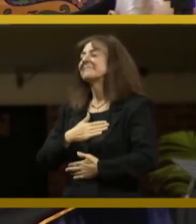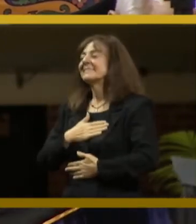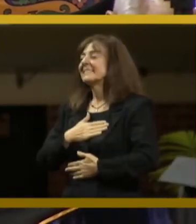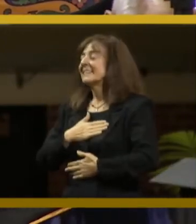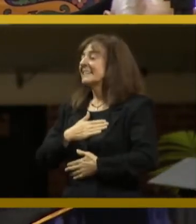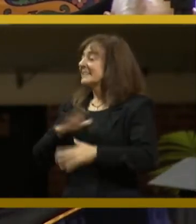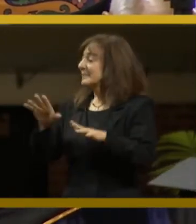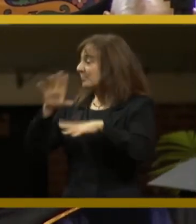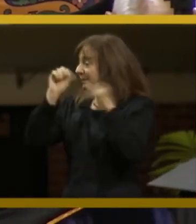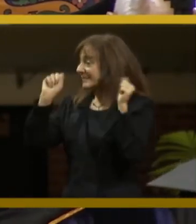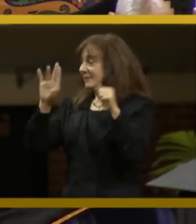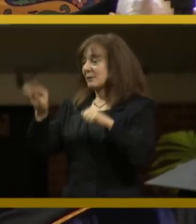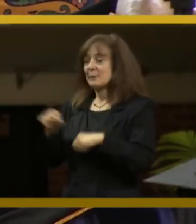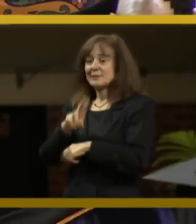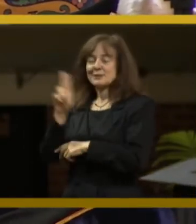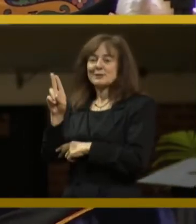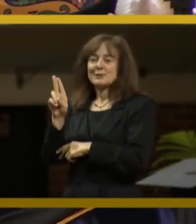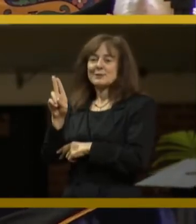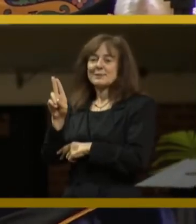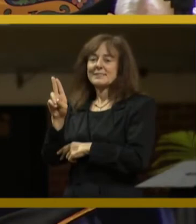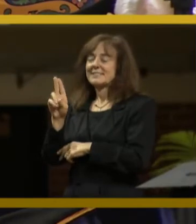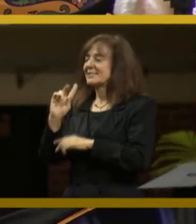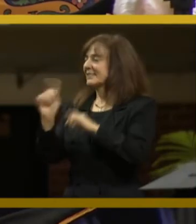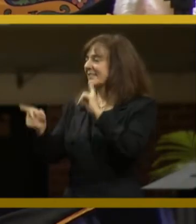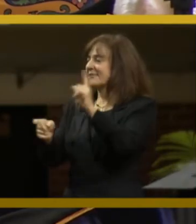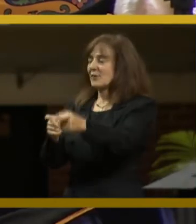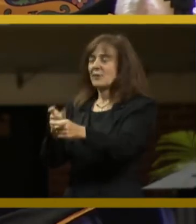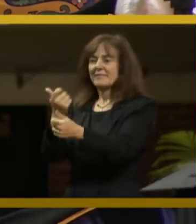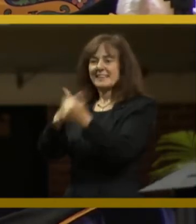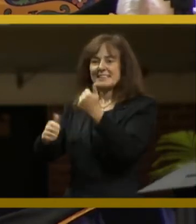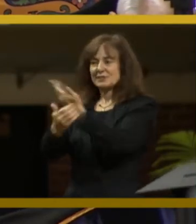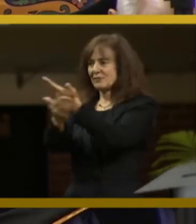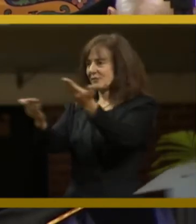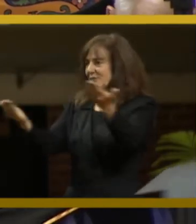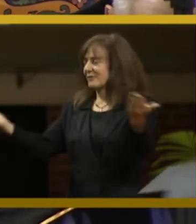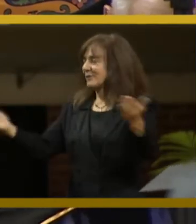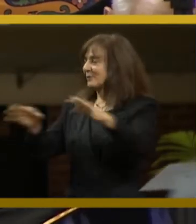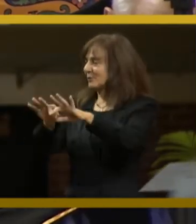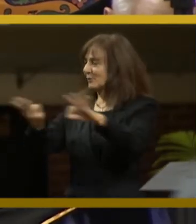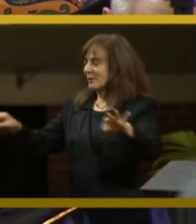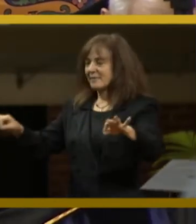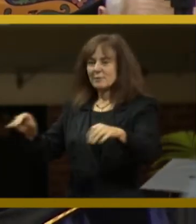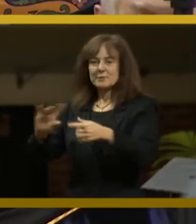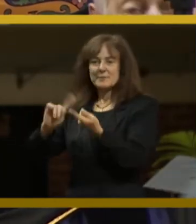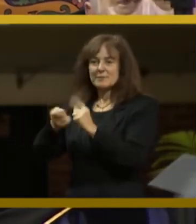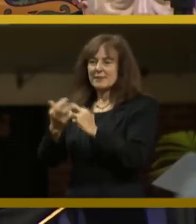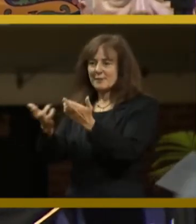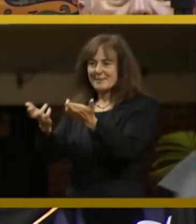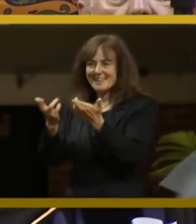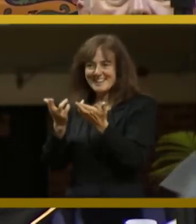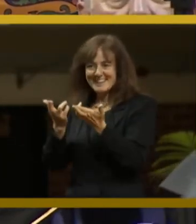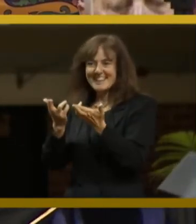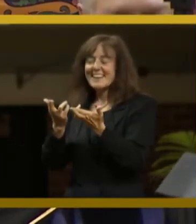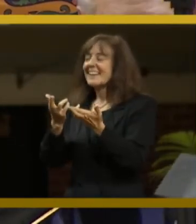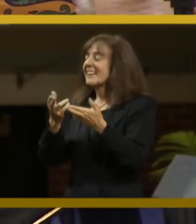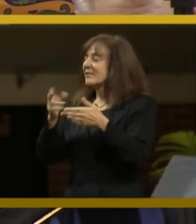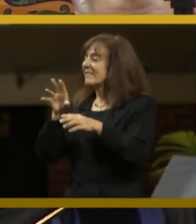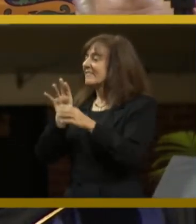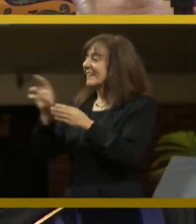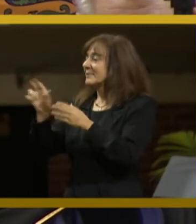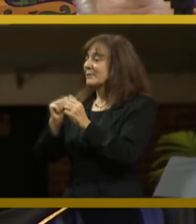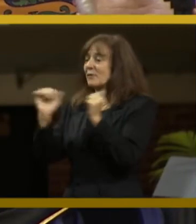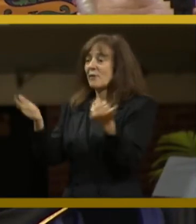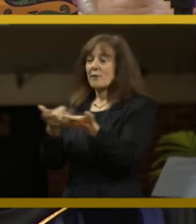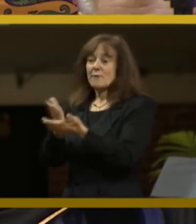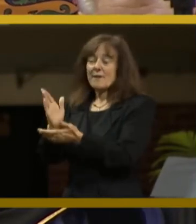as President of Oklahoma State University to confer upon each of you the degree for which you have been recommended and to invest you with